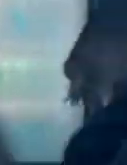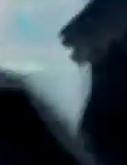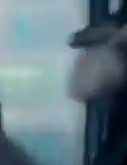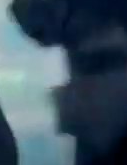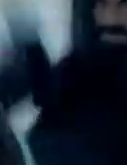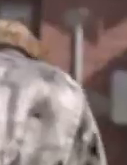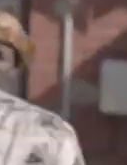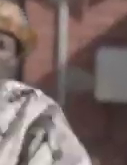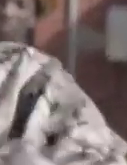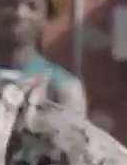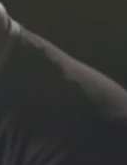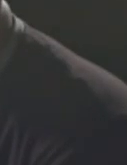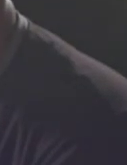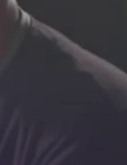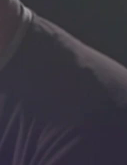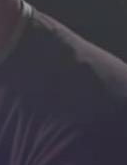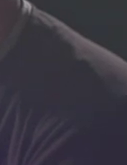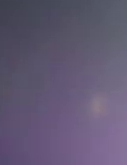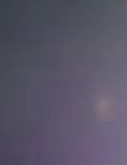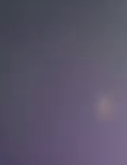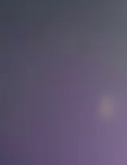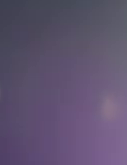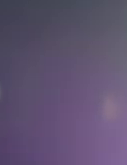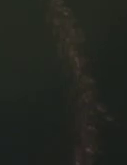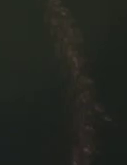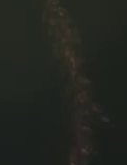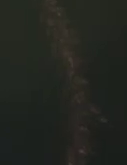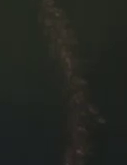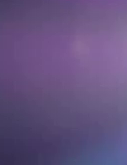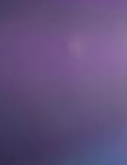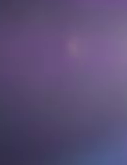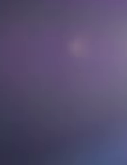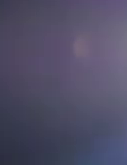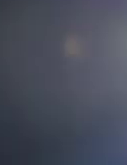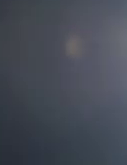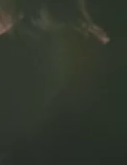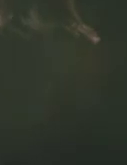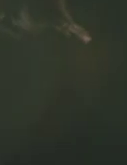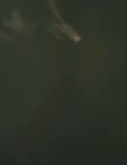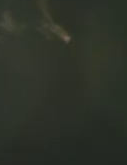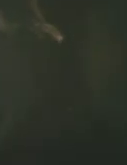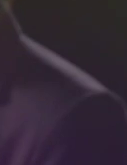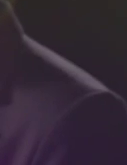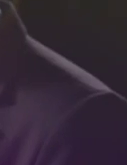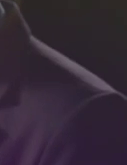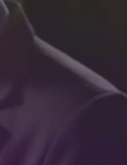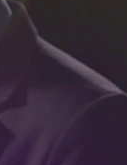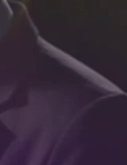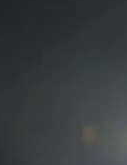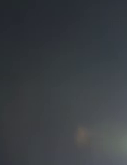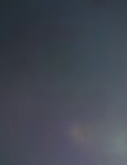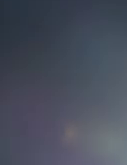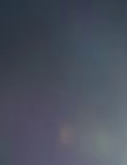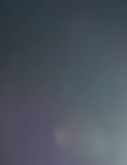on a journey. Radio producers, script writers, on-air presenters, news reporters,